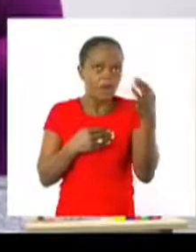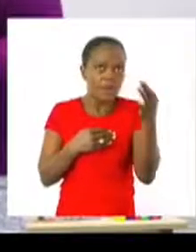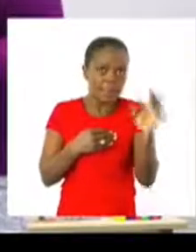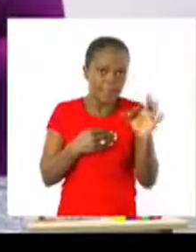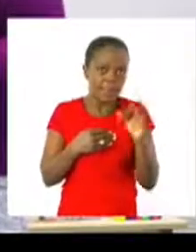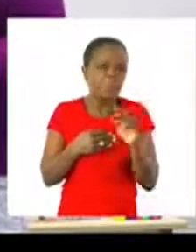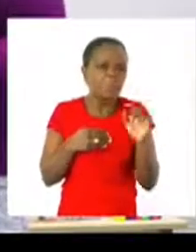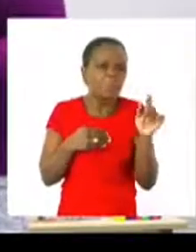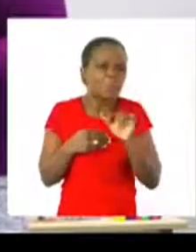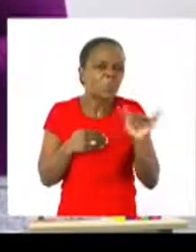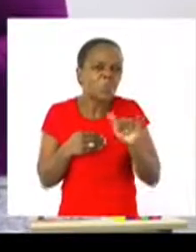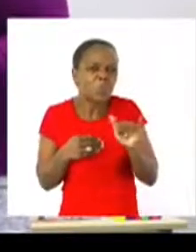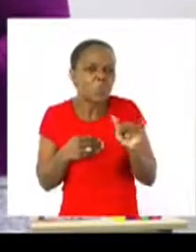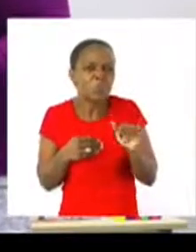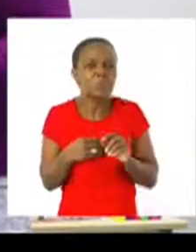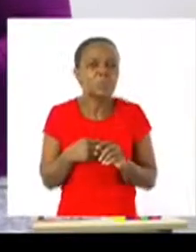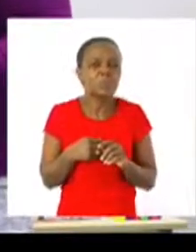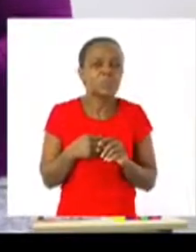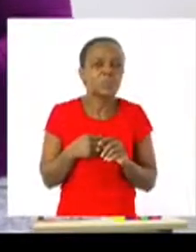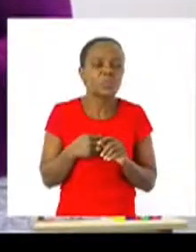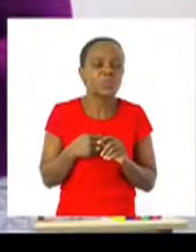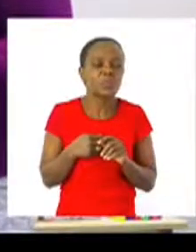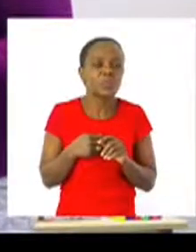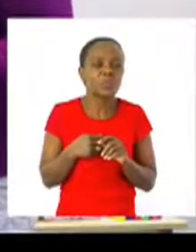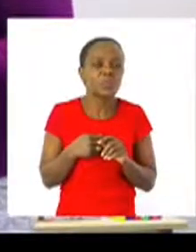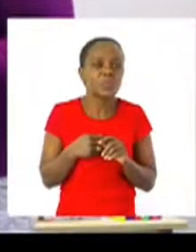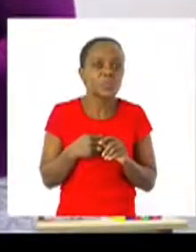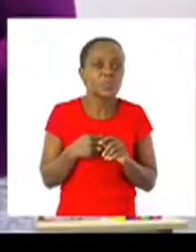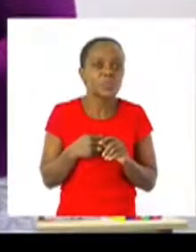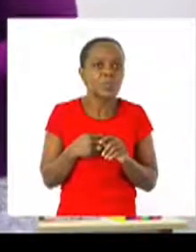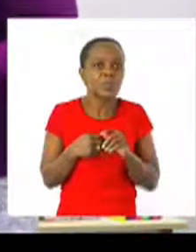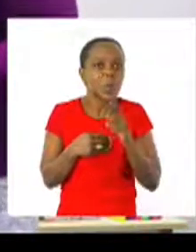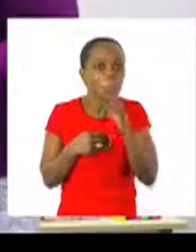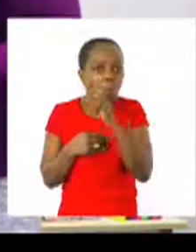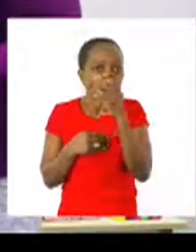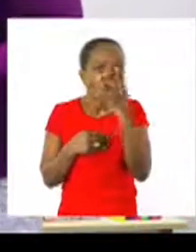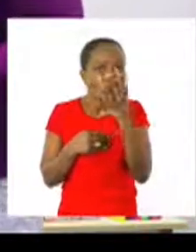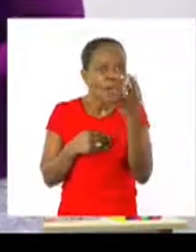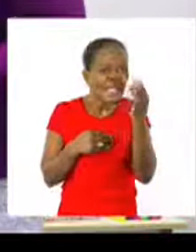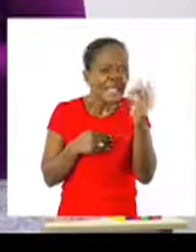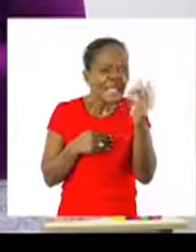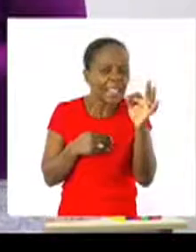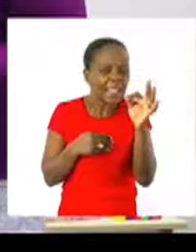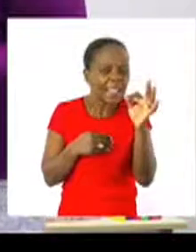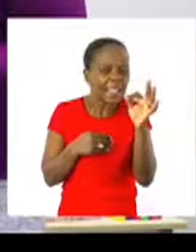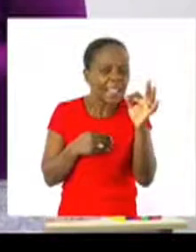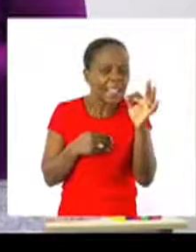149. Let's look for the number that comes after 149.